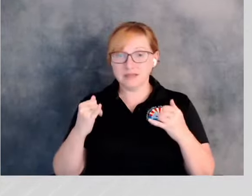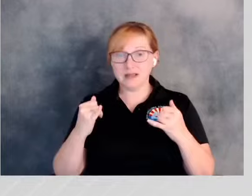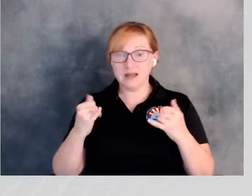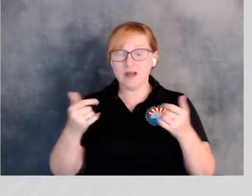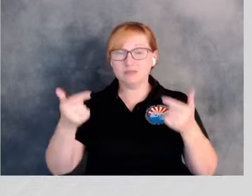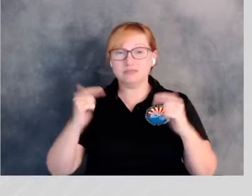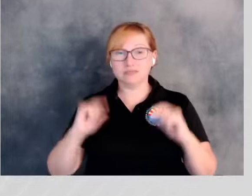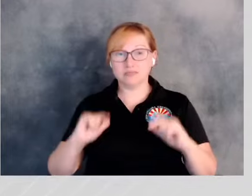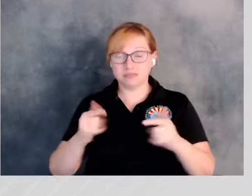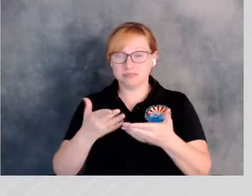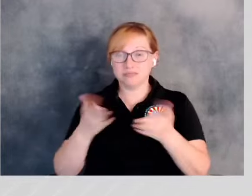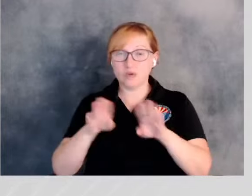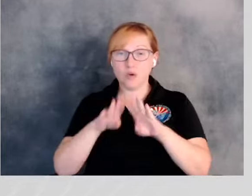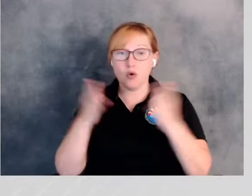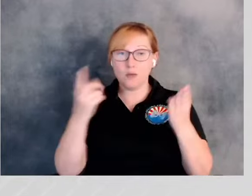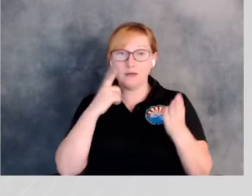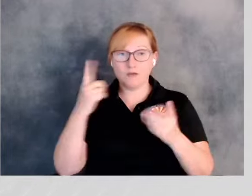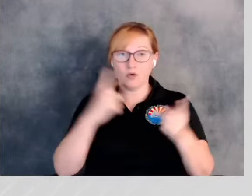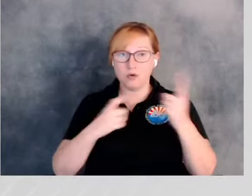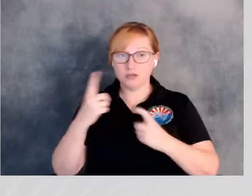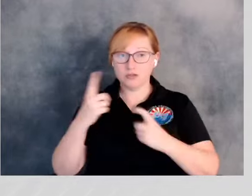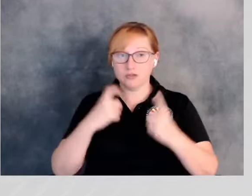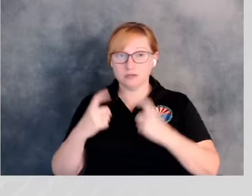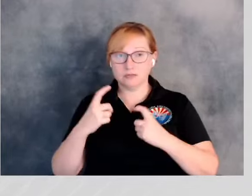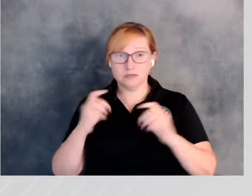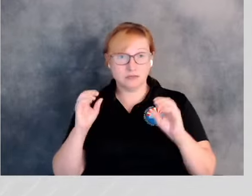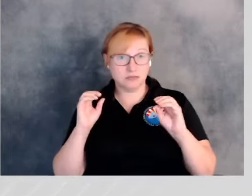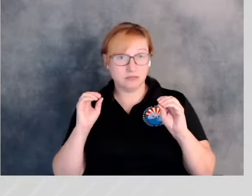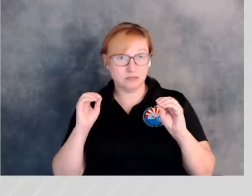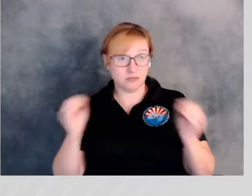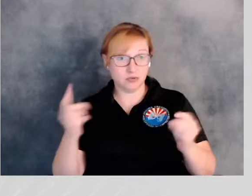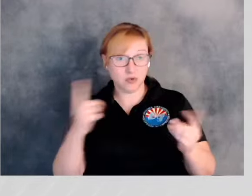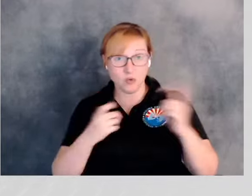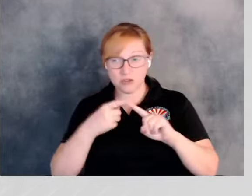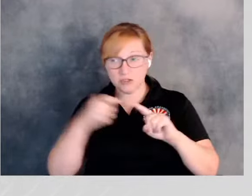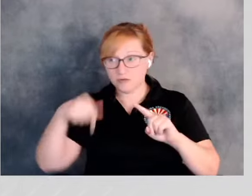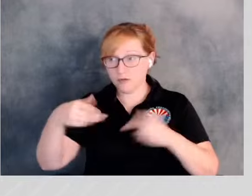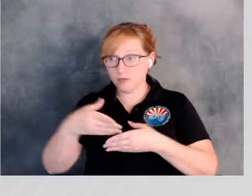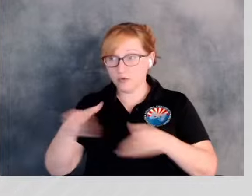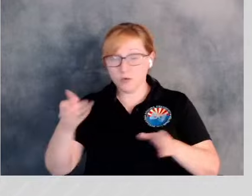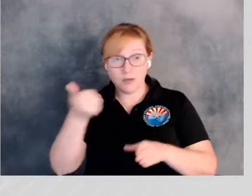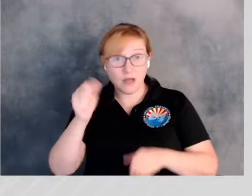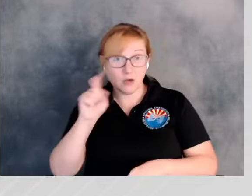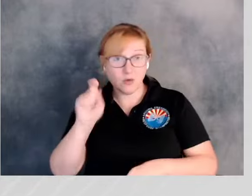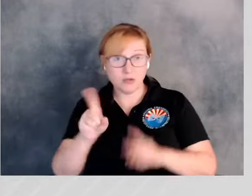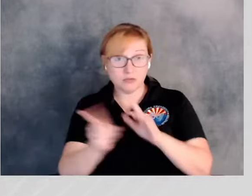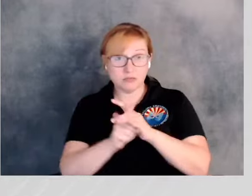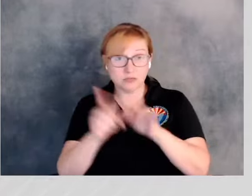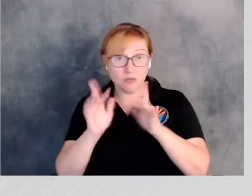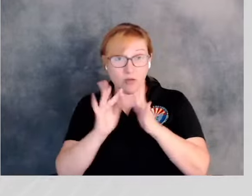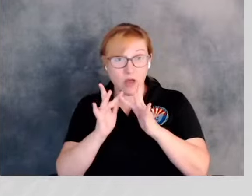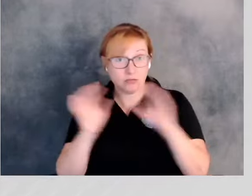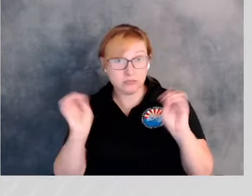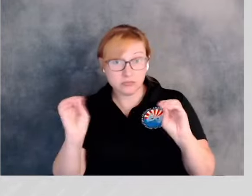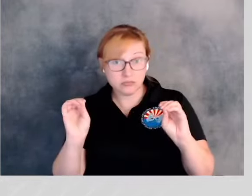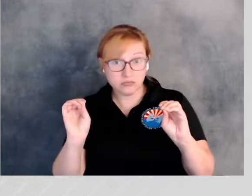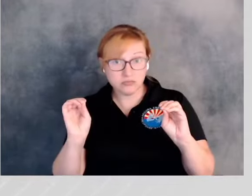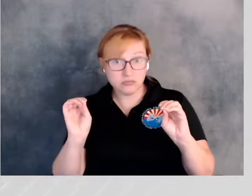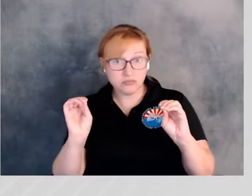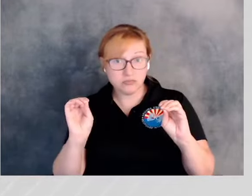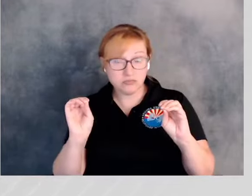questions. No questions from the room. Were there any questions online? No? No questions?